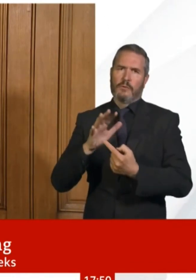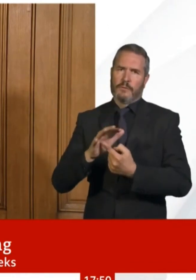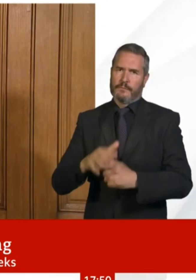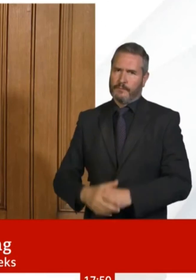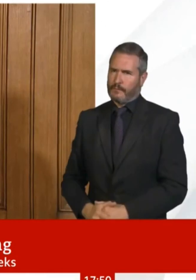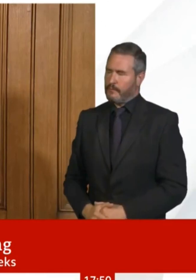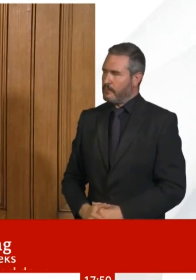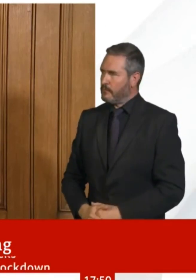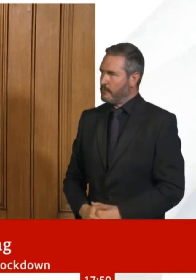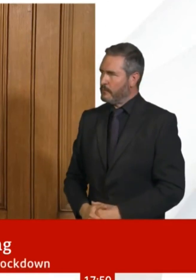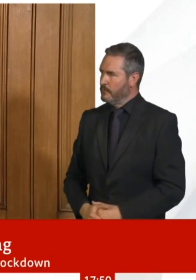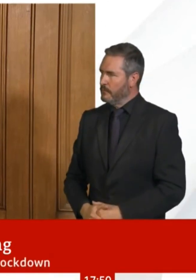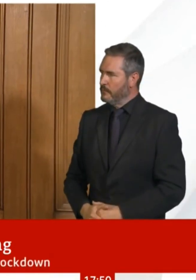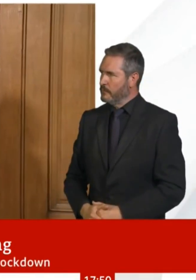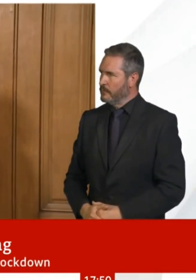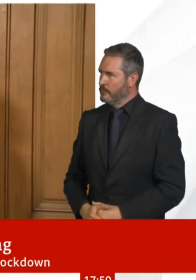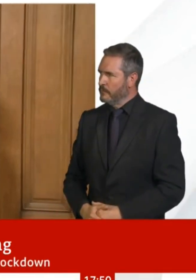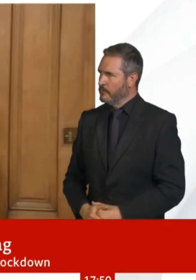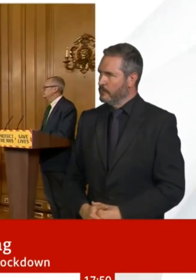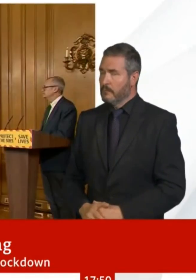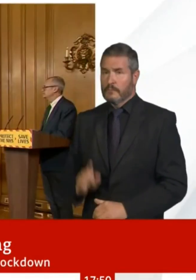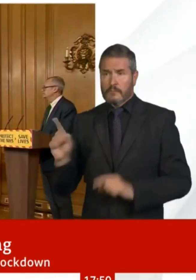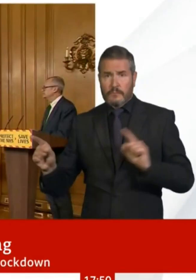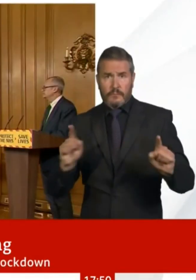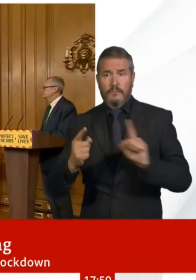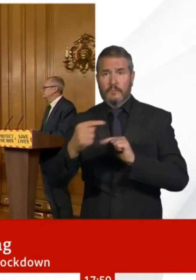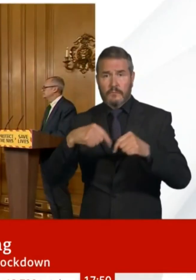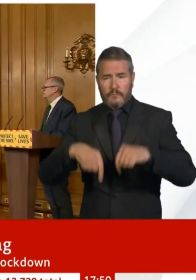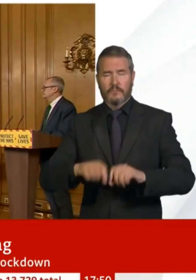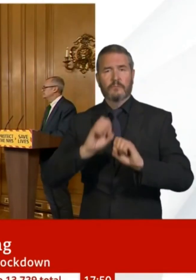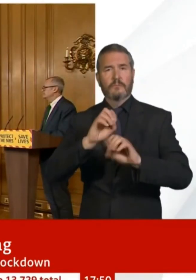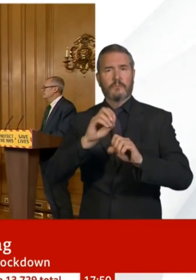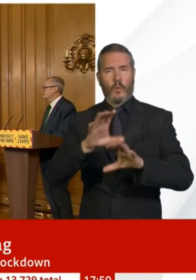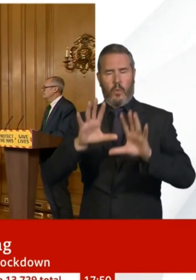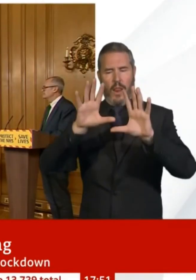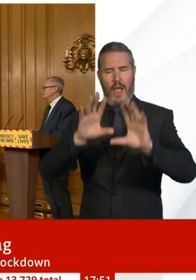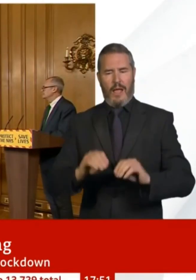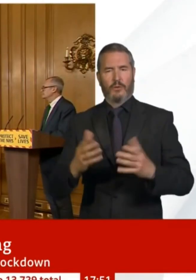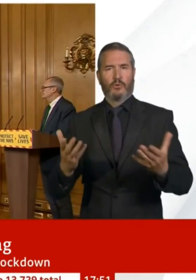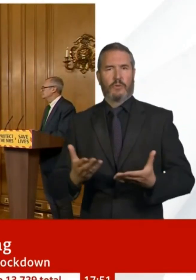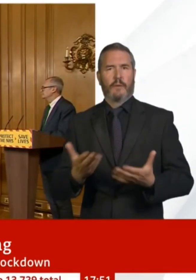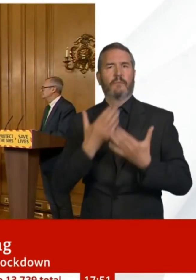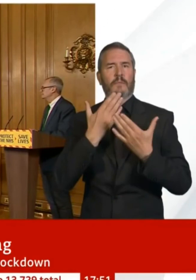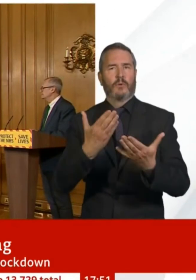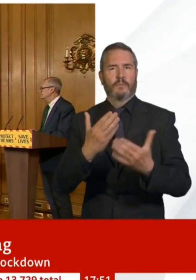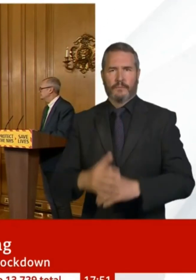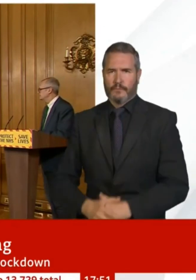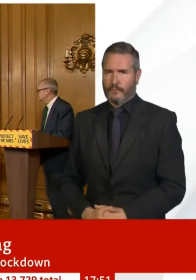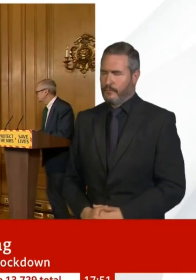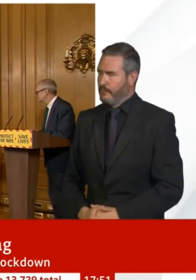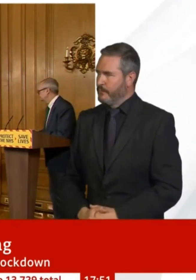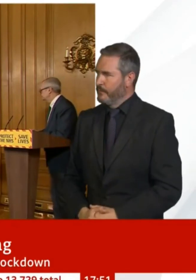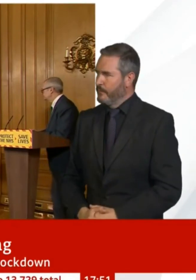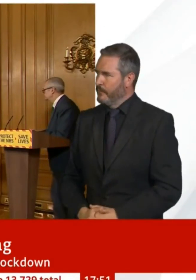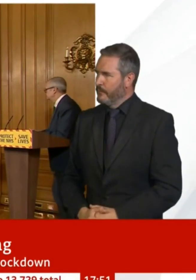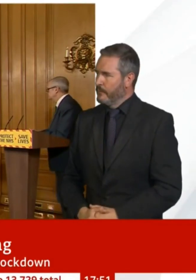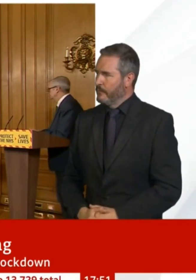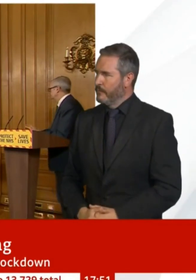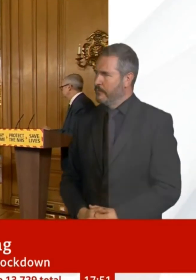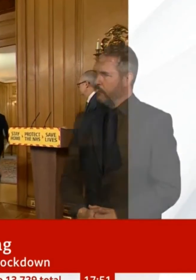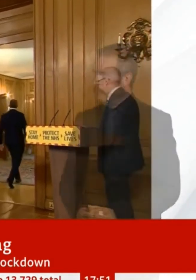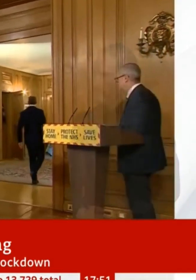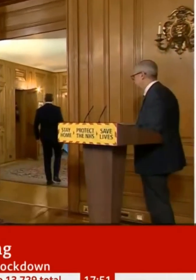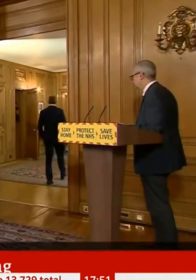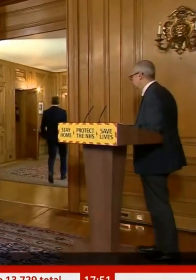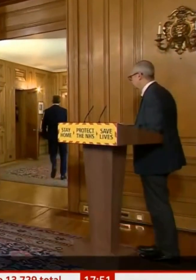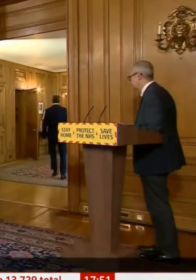normal circumstances. Thanks, Bill. Thanks, everyone. And that brings to a close today's press conference. Thank you very much. Okay, the Foreign